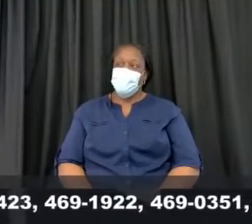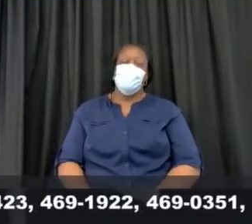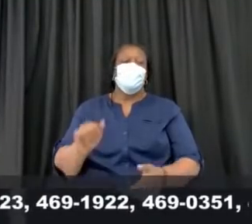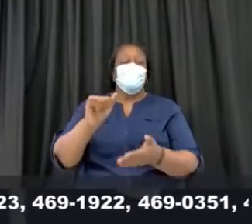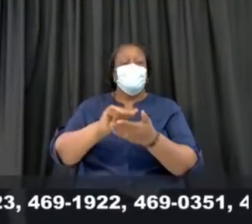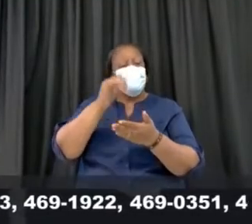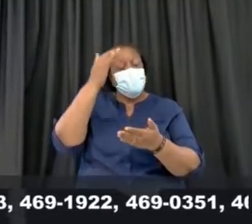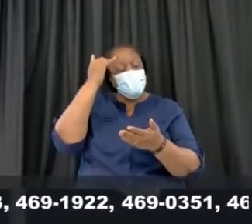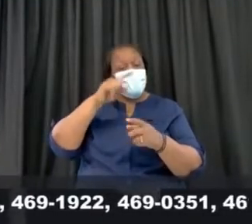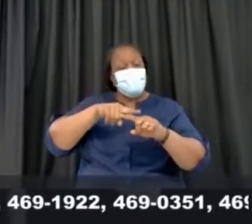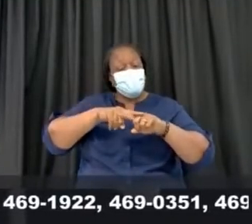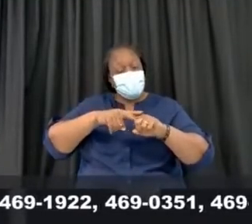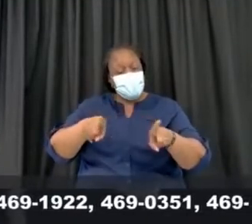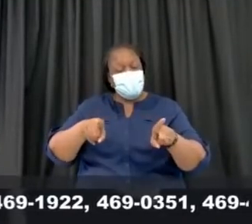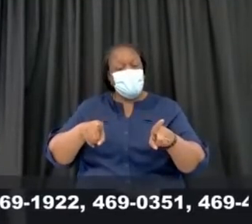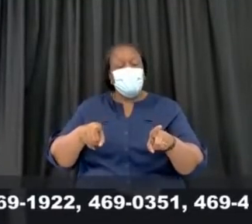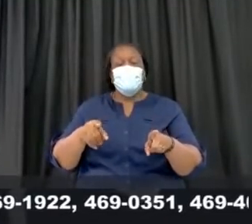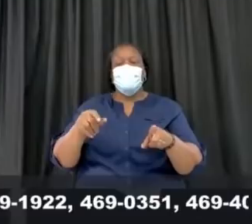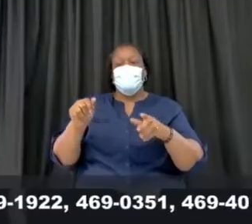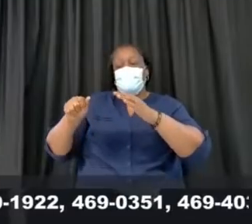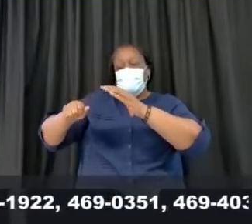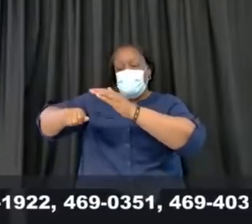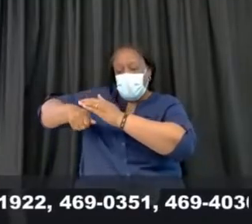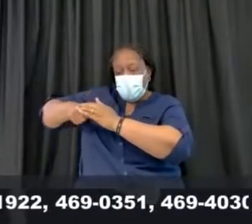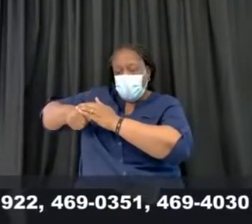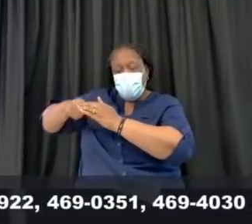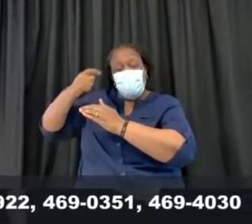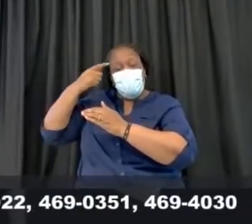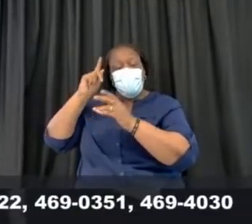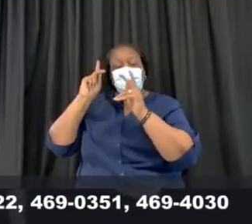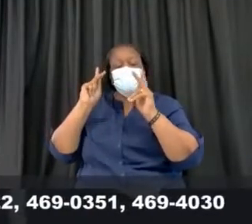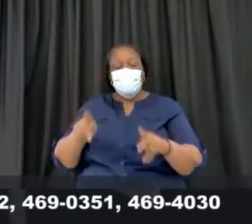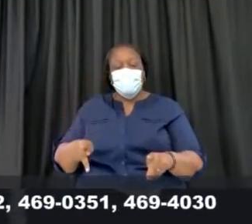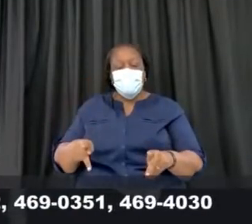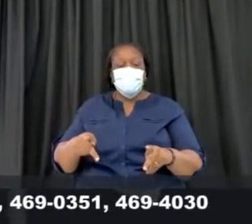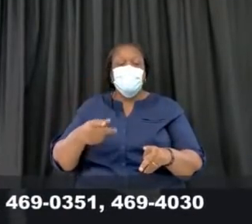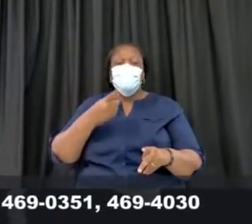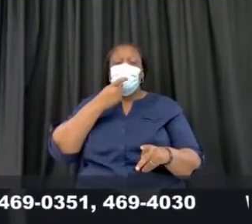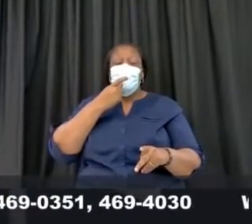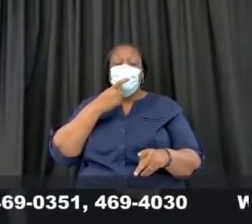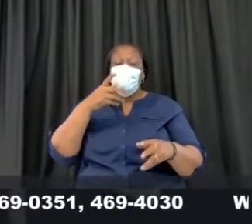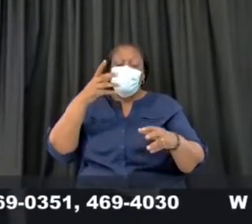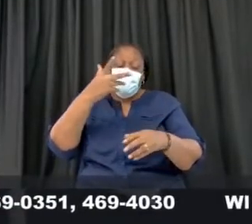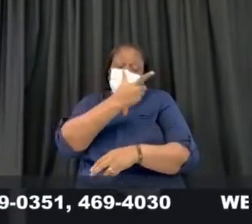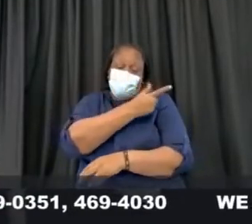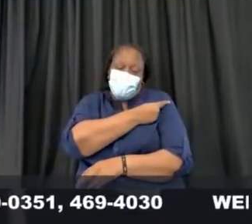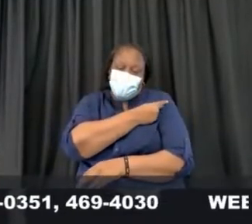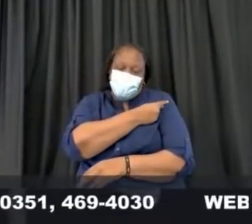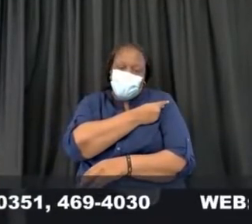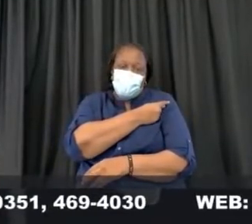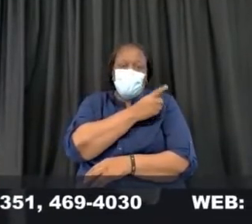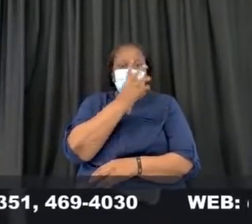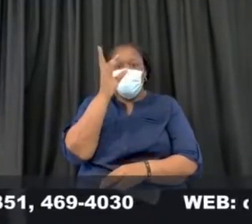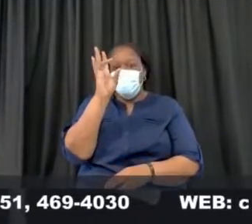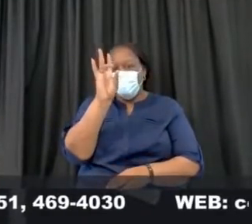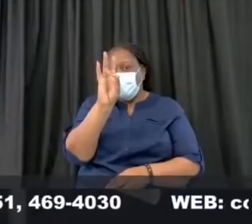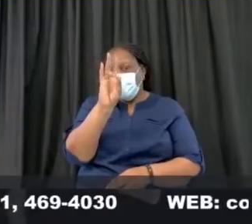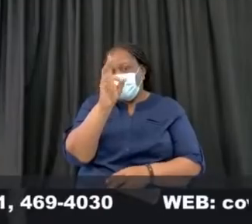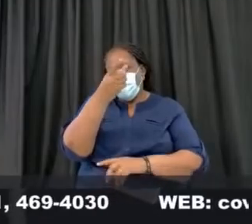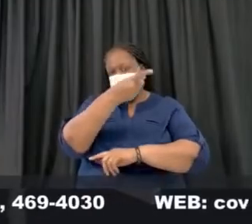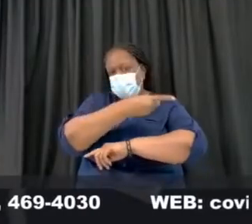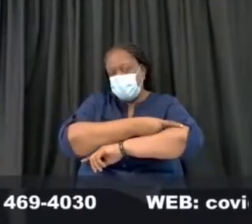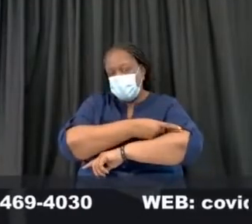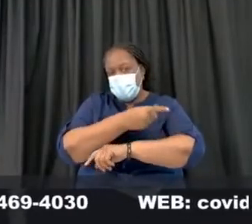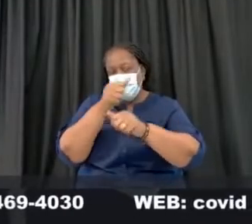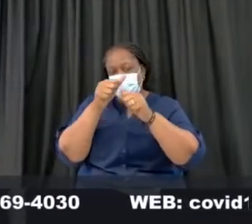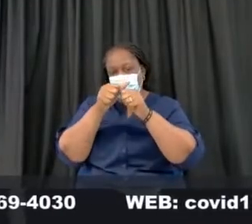and isolation in someone who was vaccinated compared to someone who was not vaccinated. And so despite the